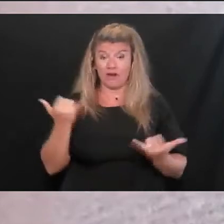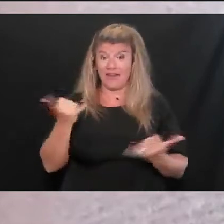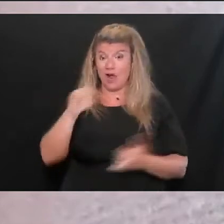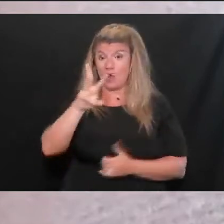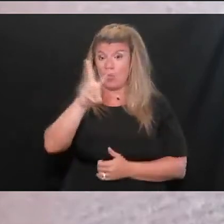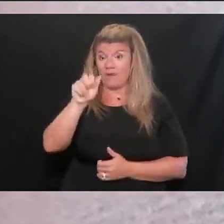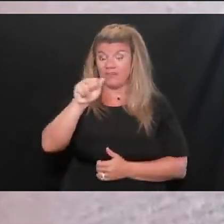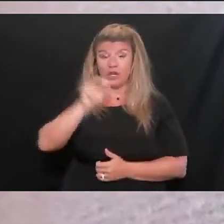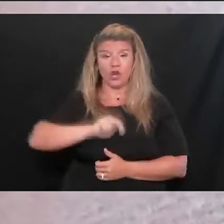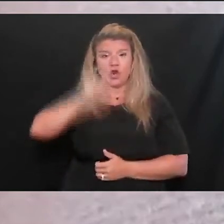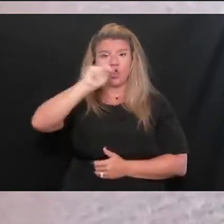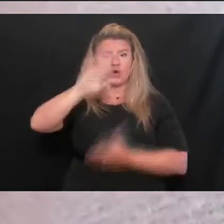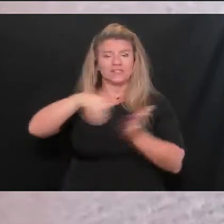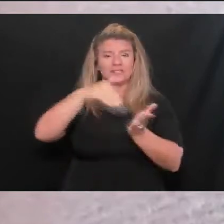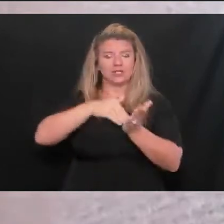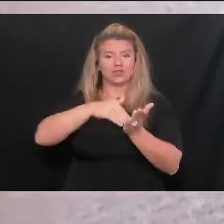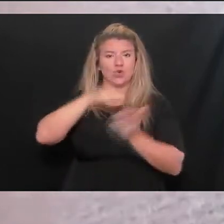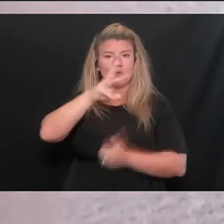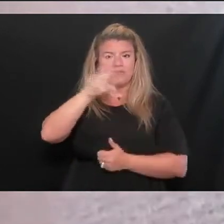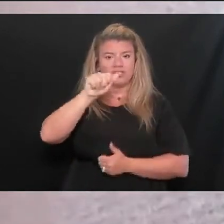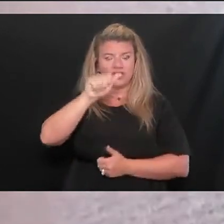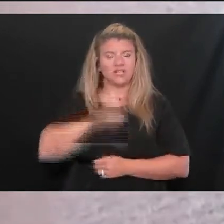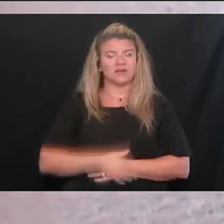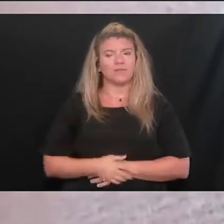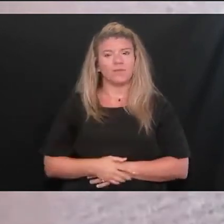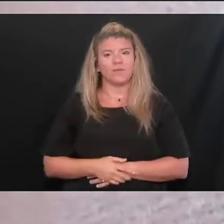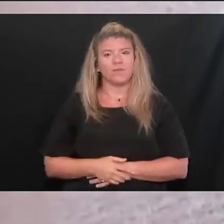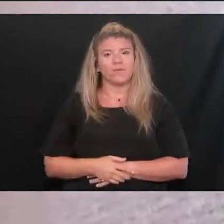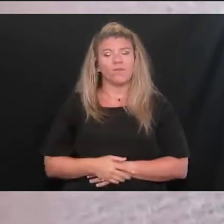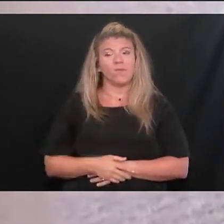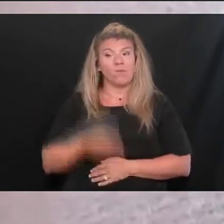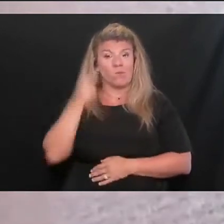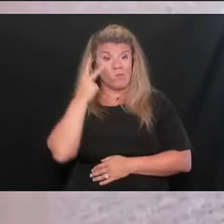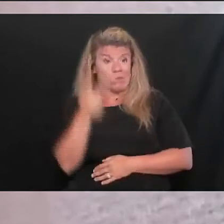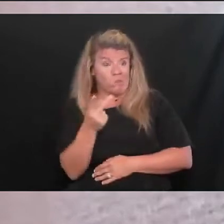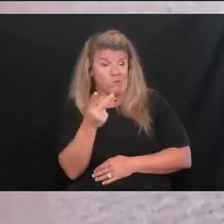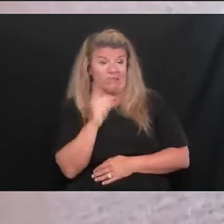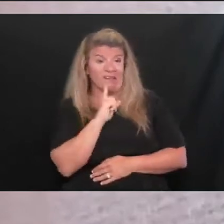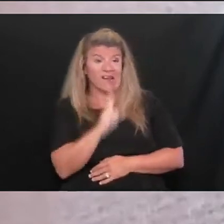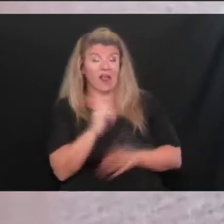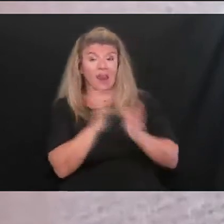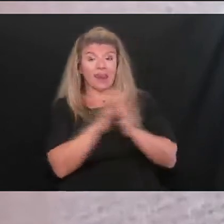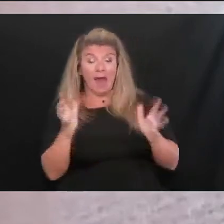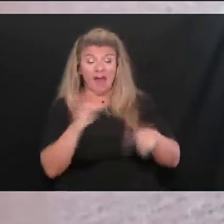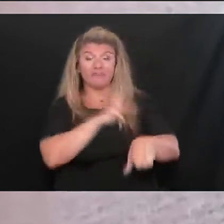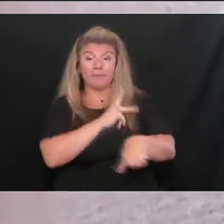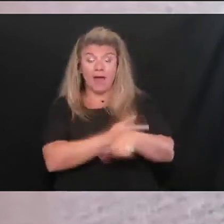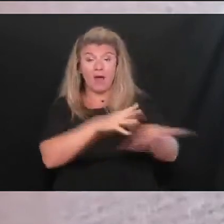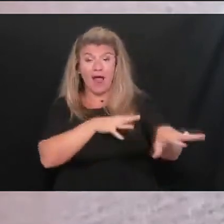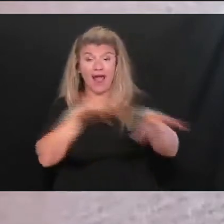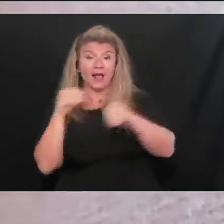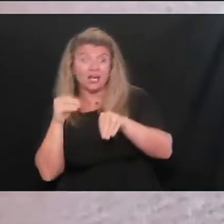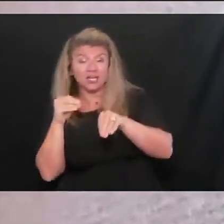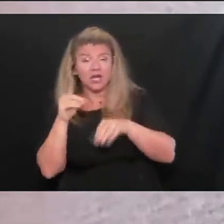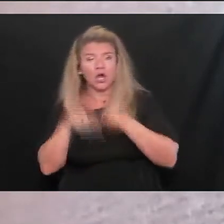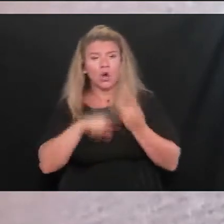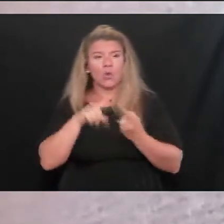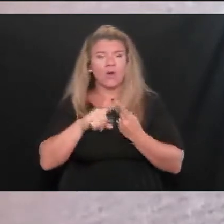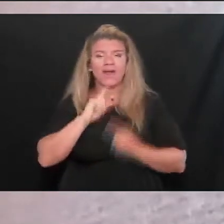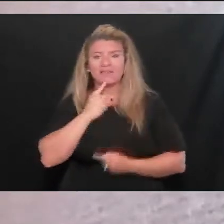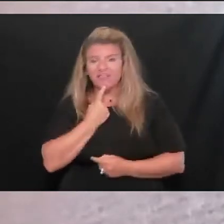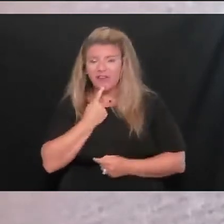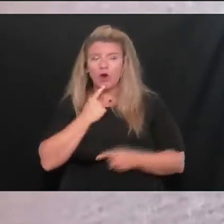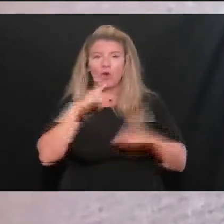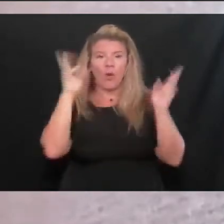North Central West Virginia. It seems there's a lot of power outages when we have severe